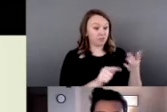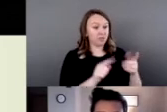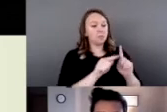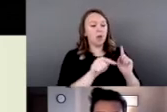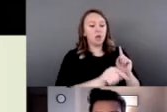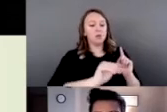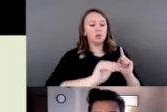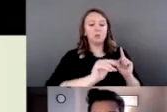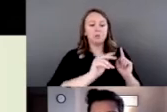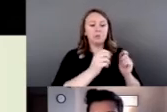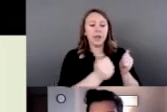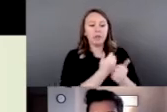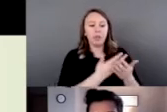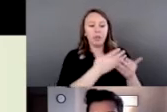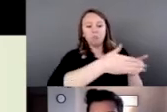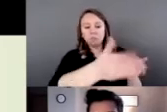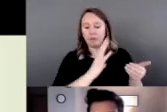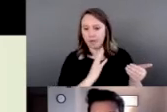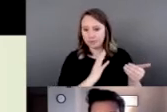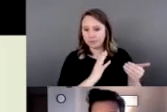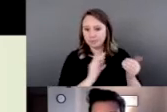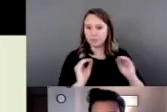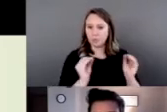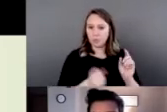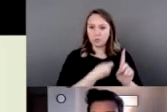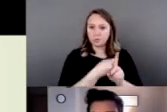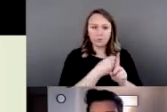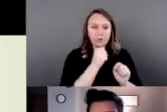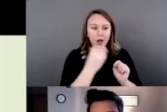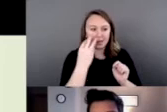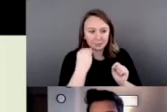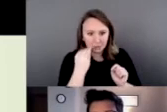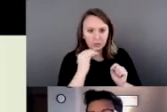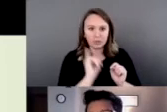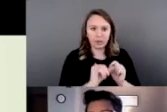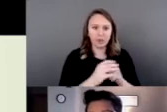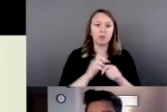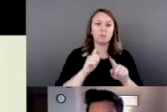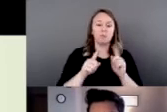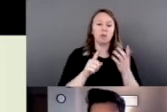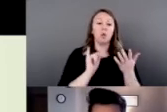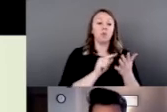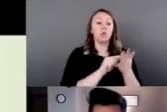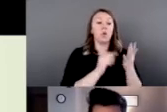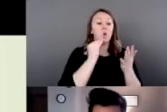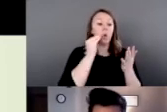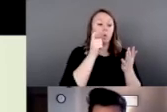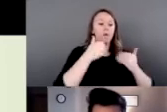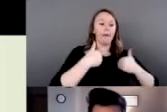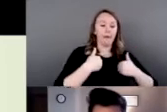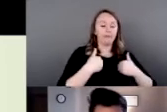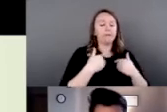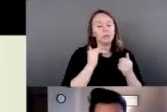according to research, that these homes with these attributes just have a greater likelihood of